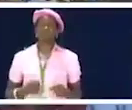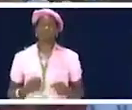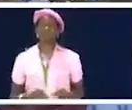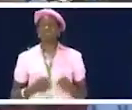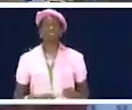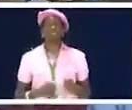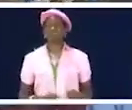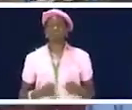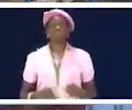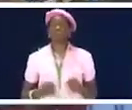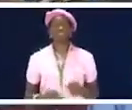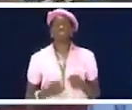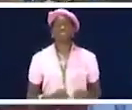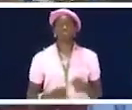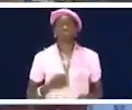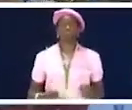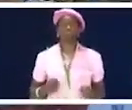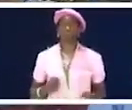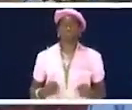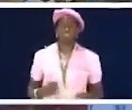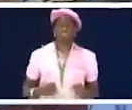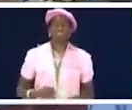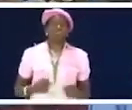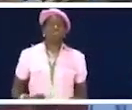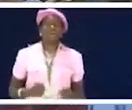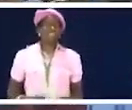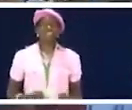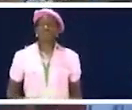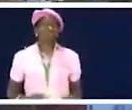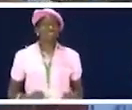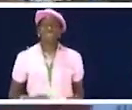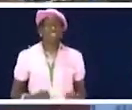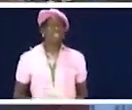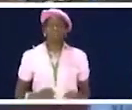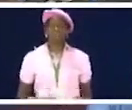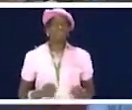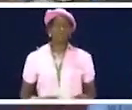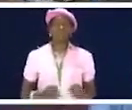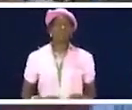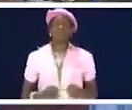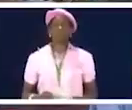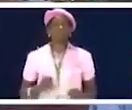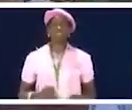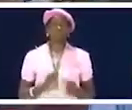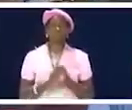an end to this menace. And do it now.